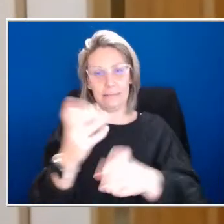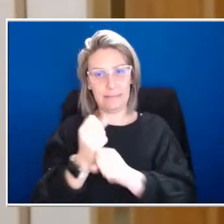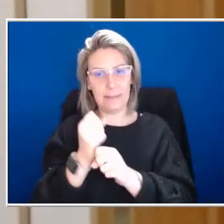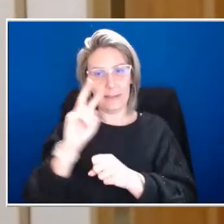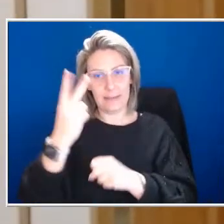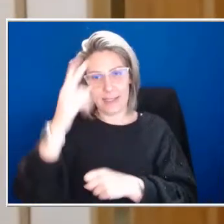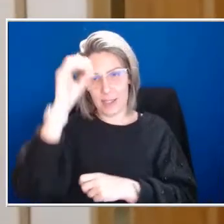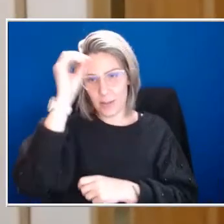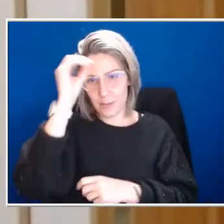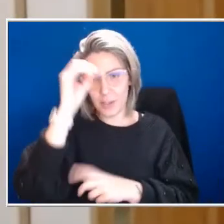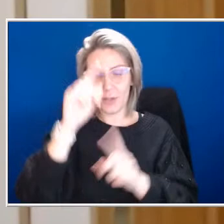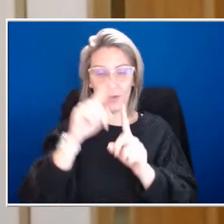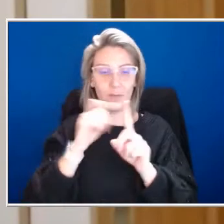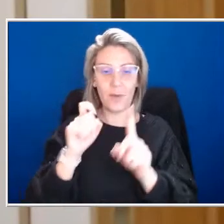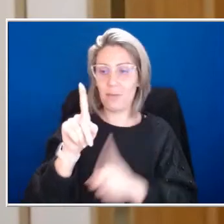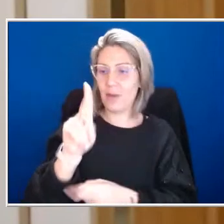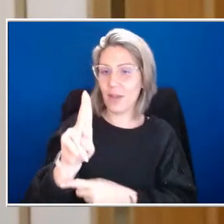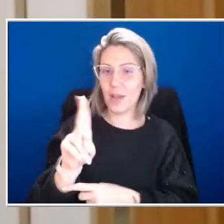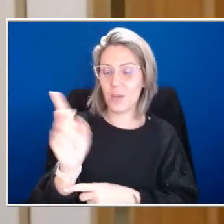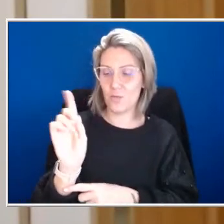from KU, where we have